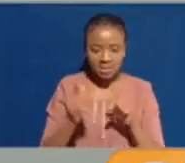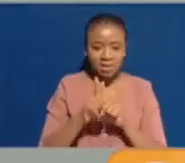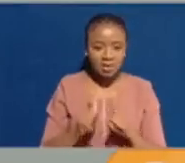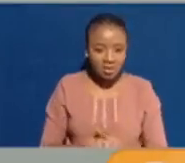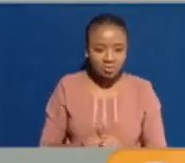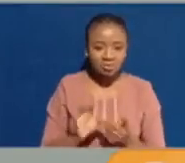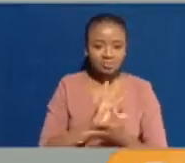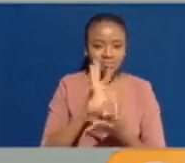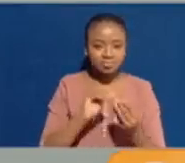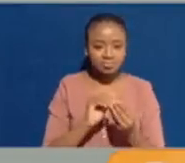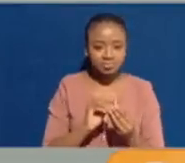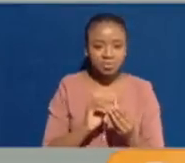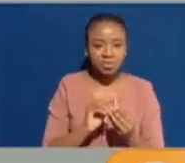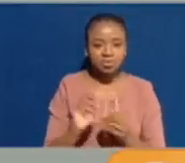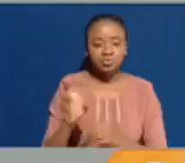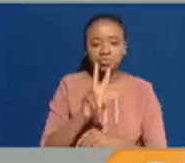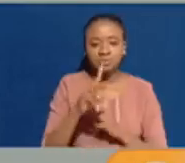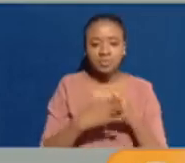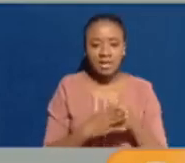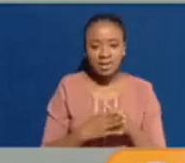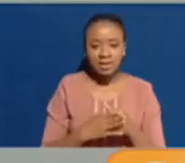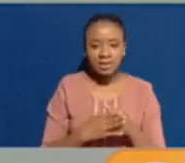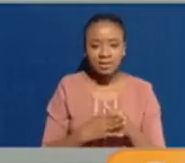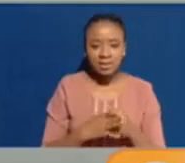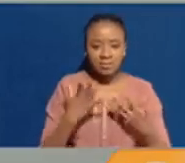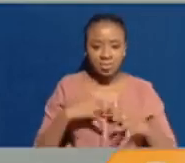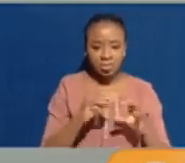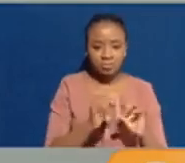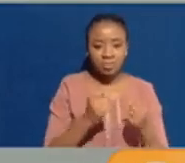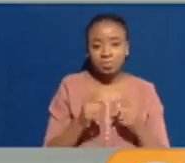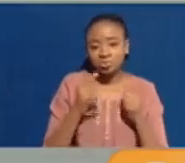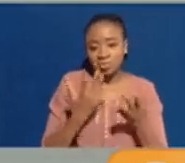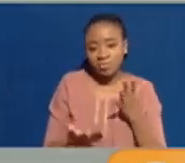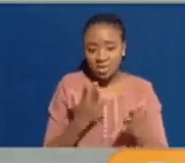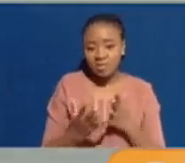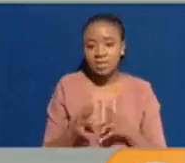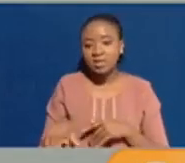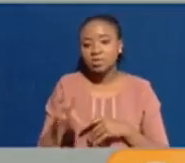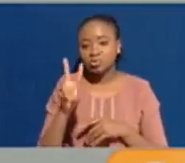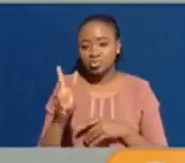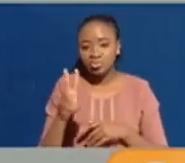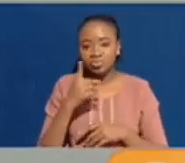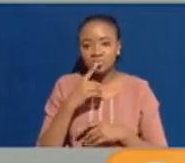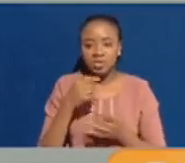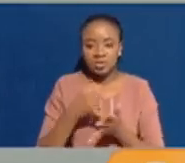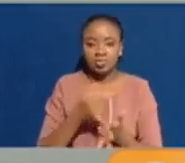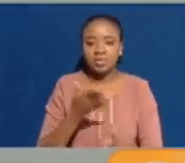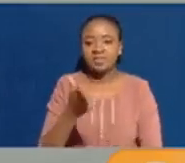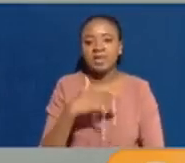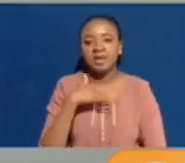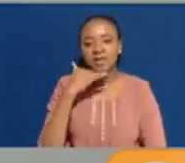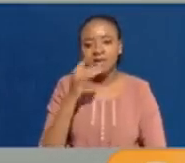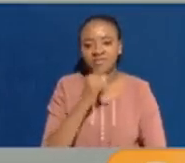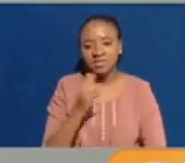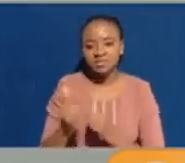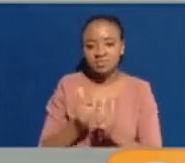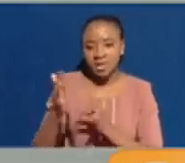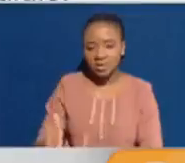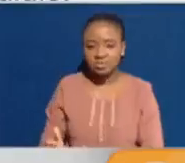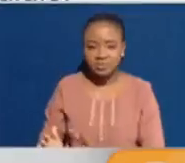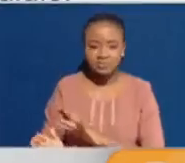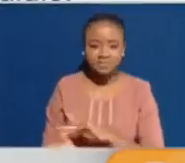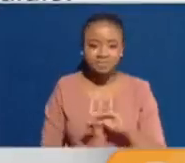to an end reports indicate that the two pilots could be among those who have lost their lives in